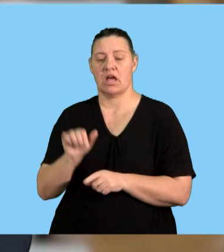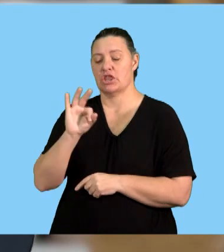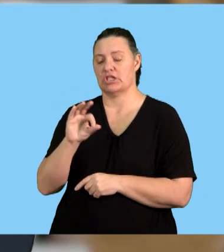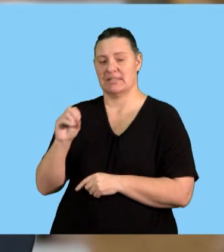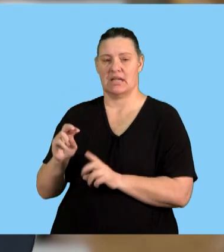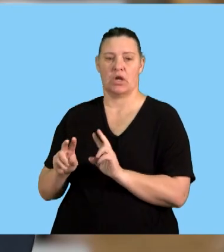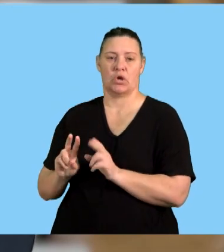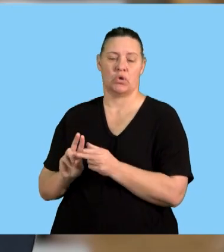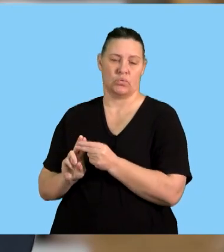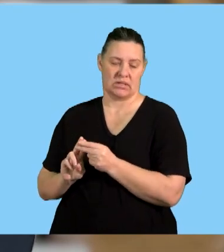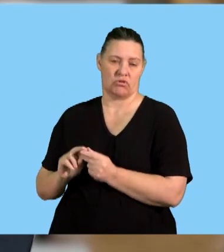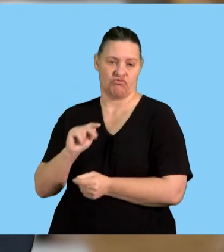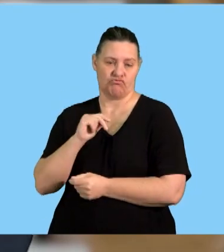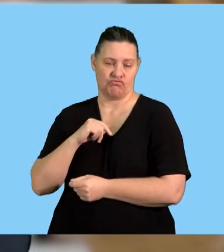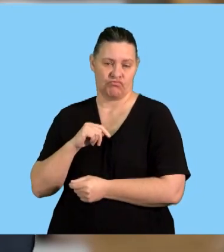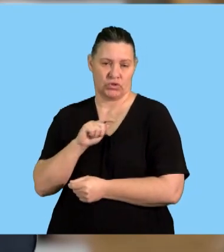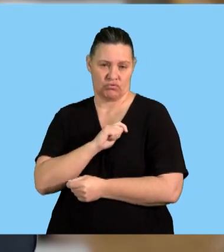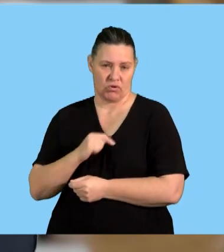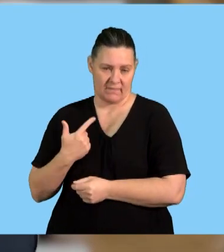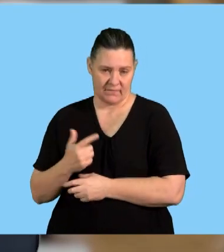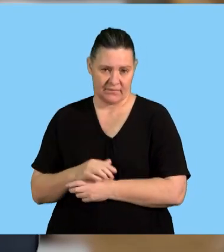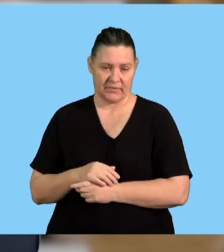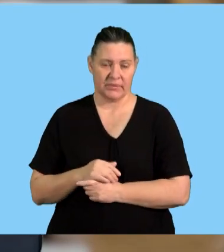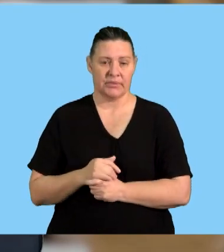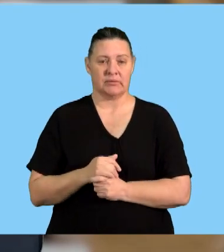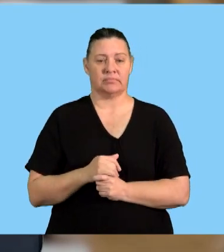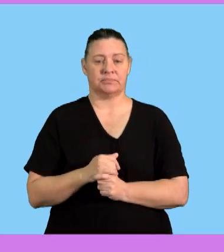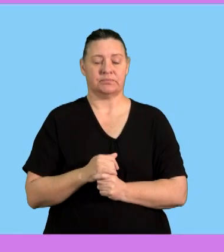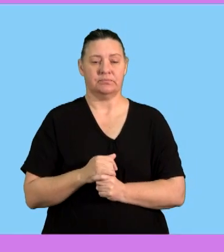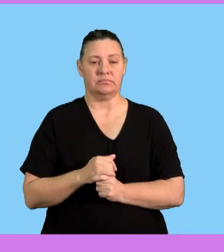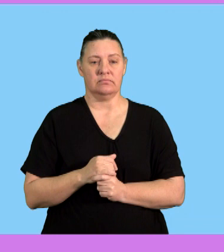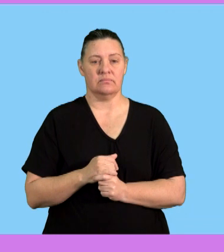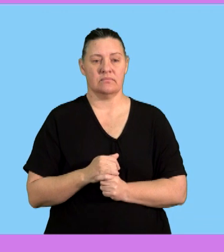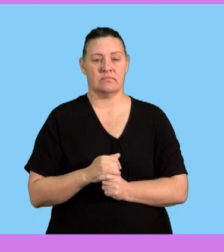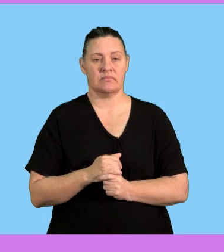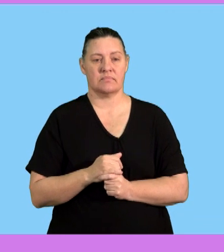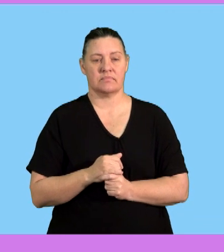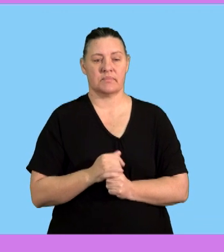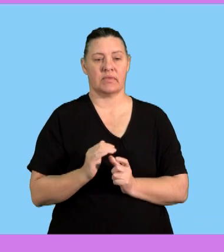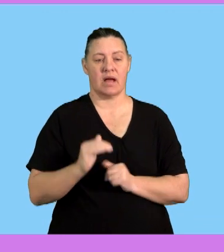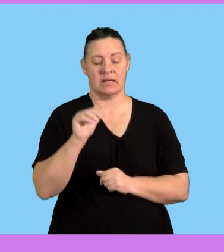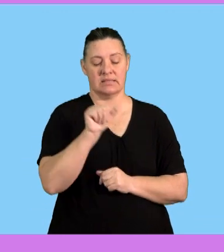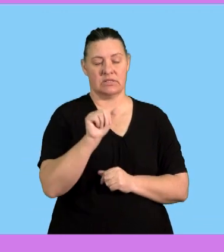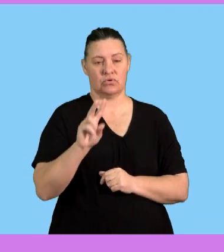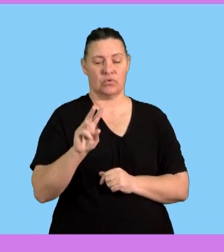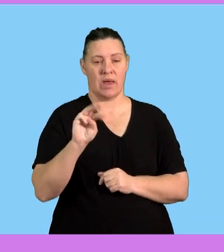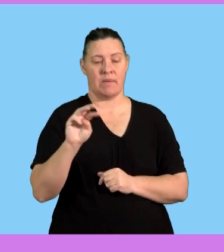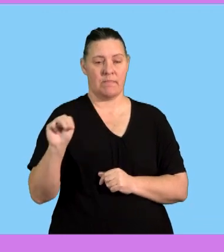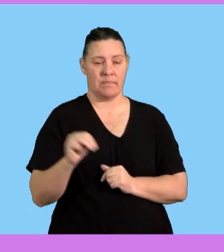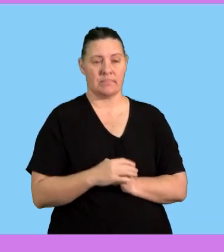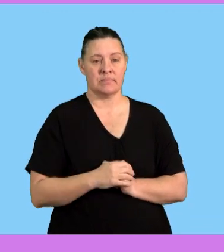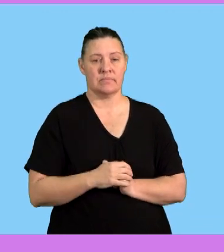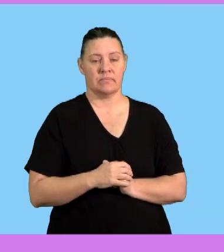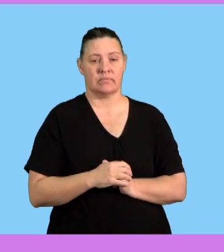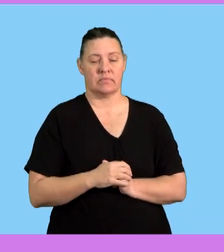in reality. Okay, now let's see. We've indicated that the height is 62 millimeters. So